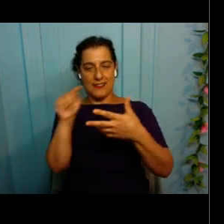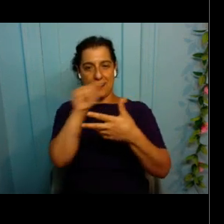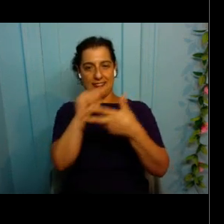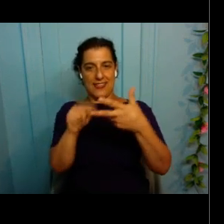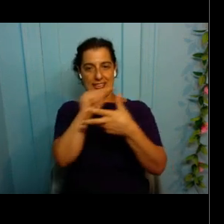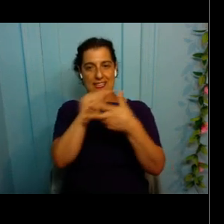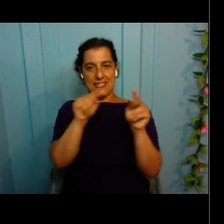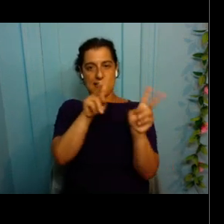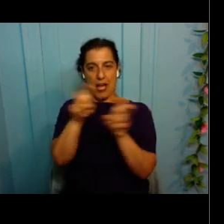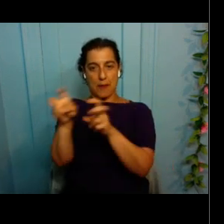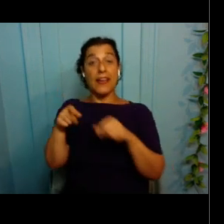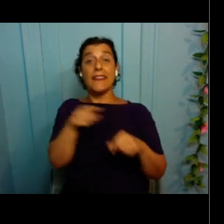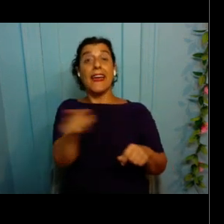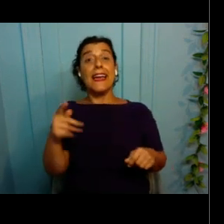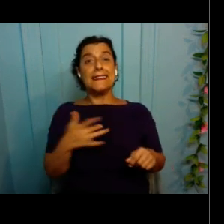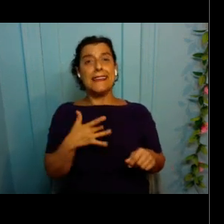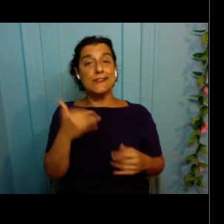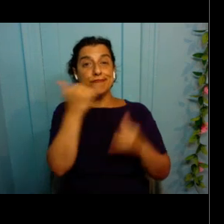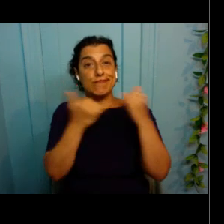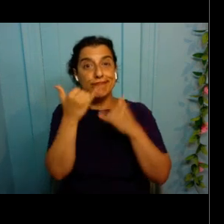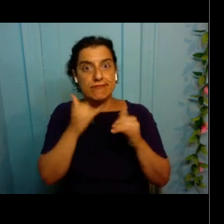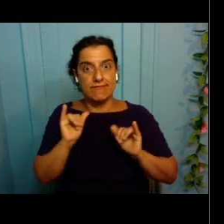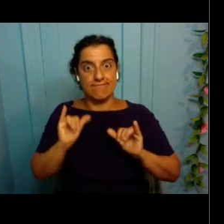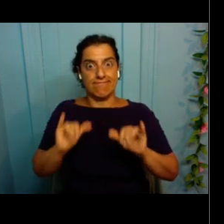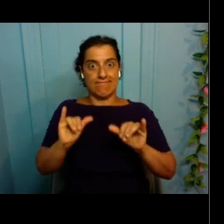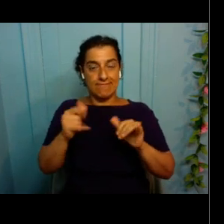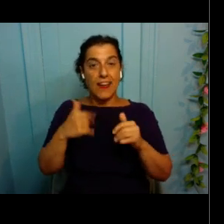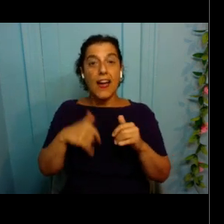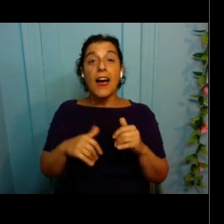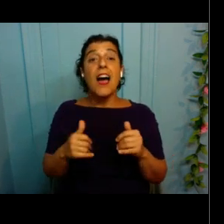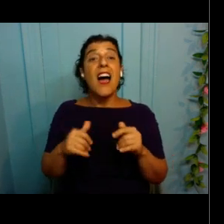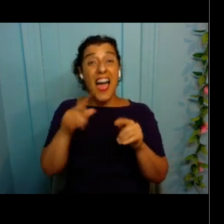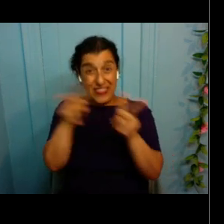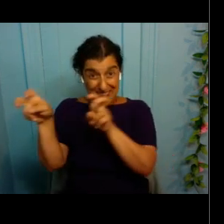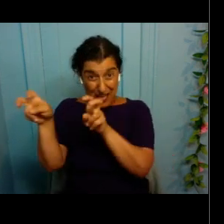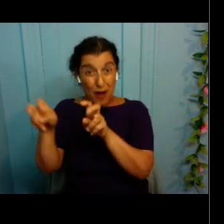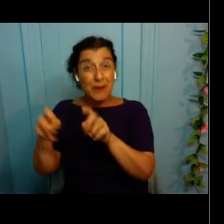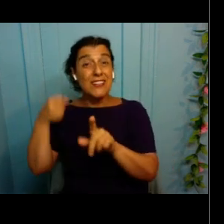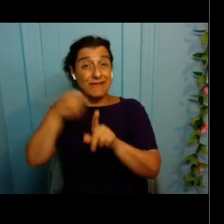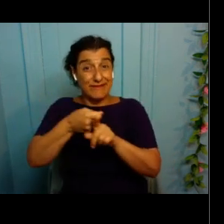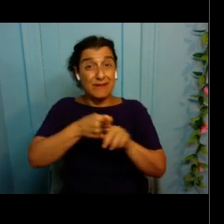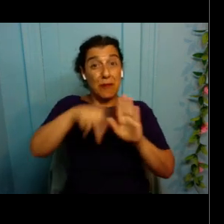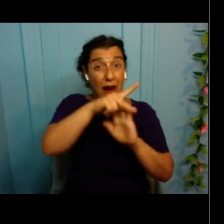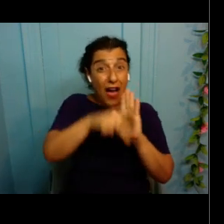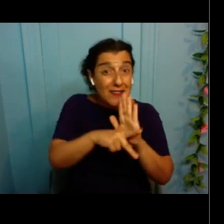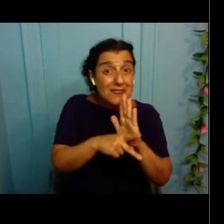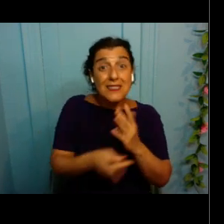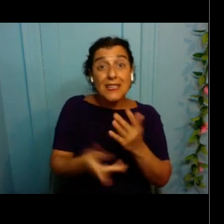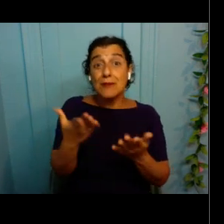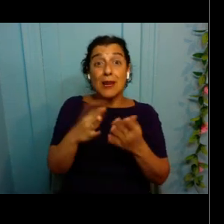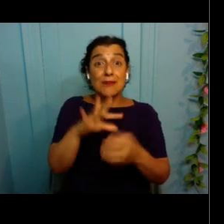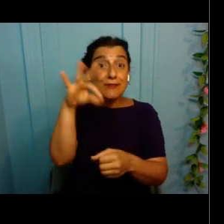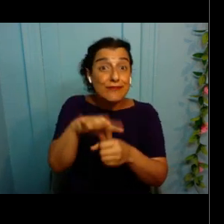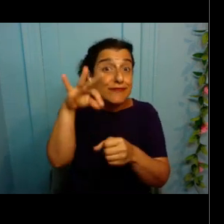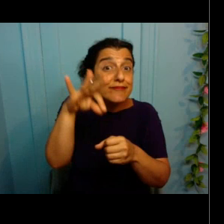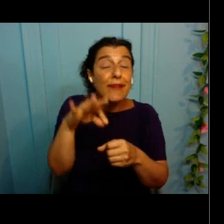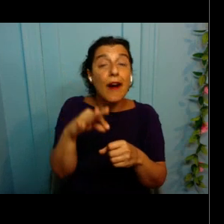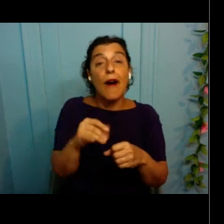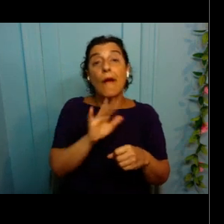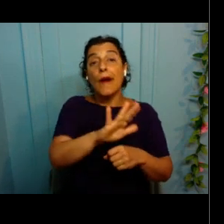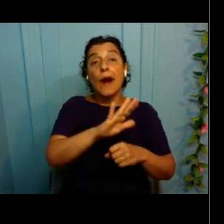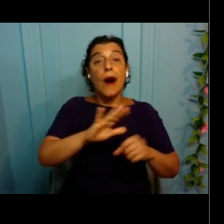to be miseducated about. Topics that have policy implications, so things that might be on the ballot or like a political party's